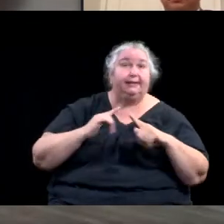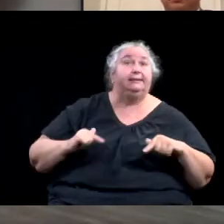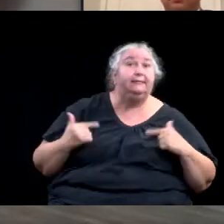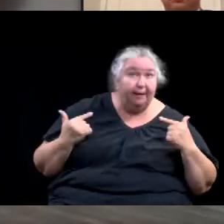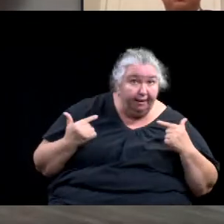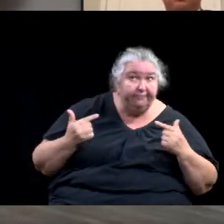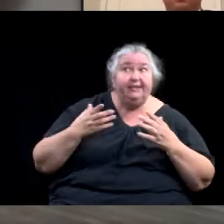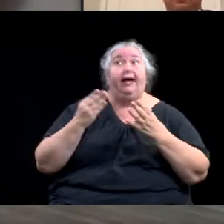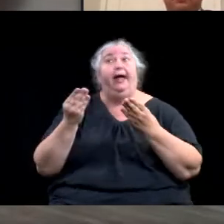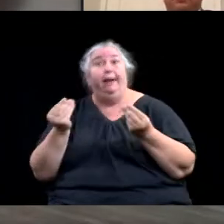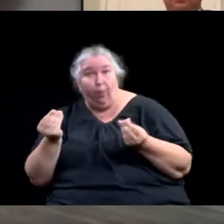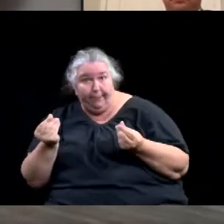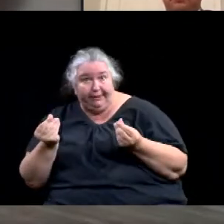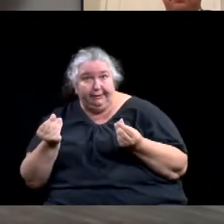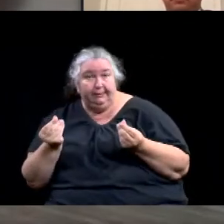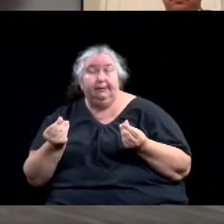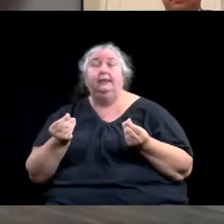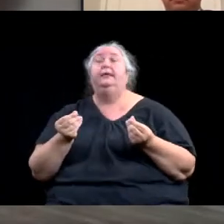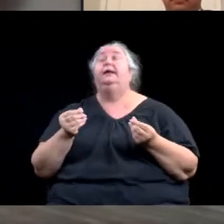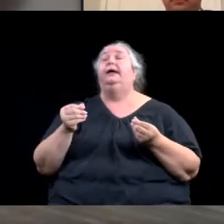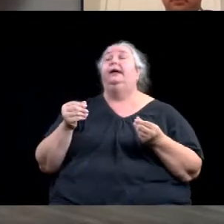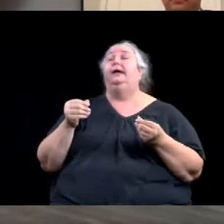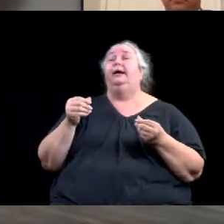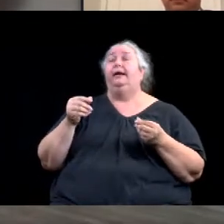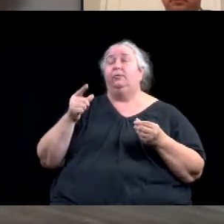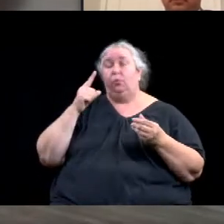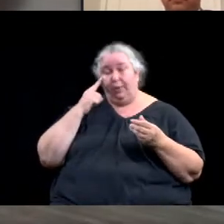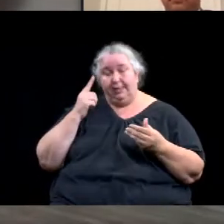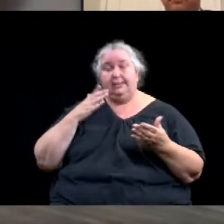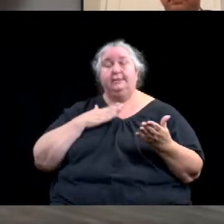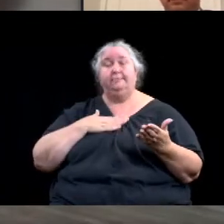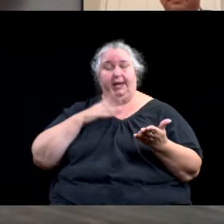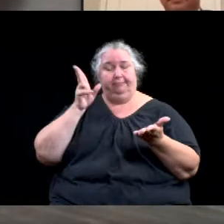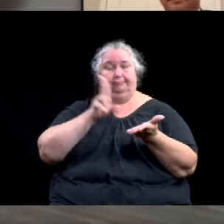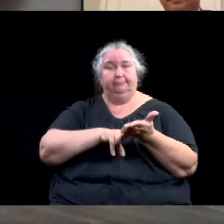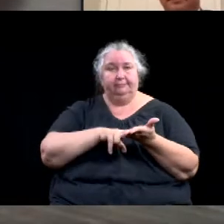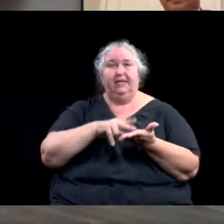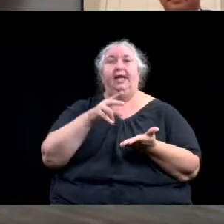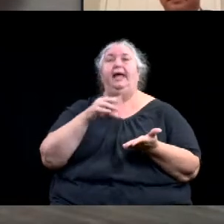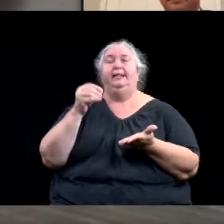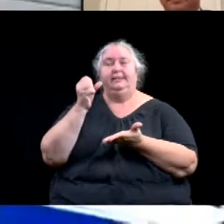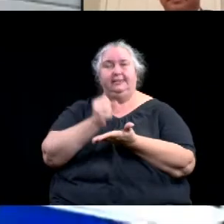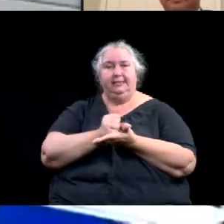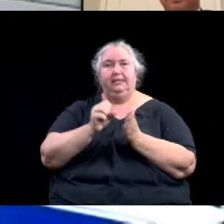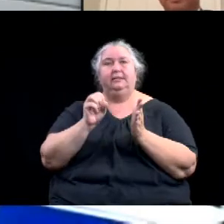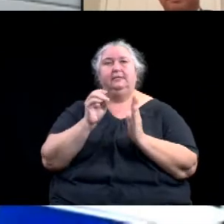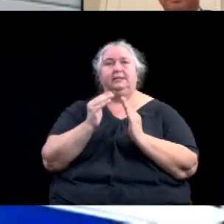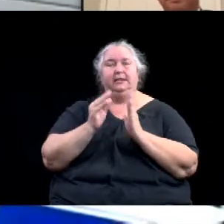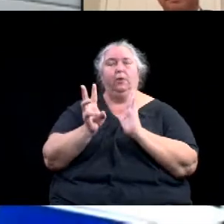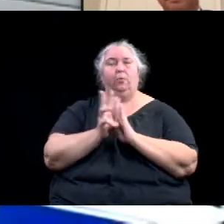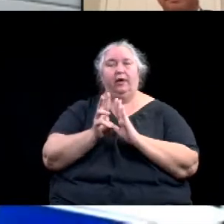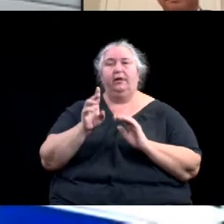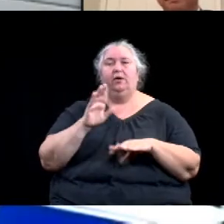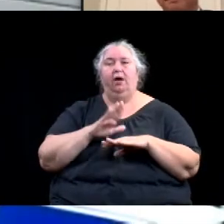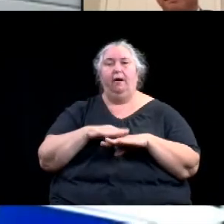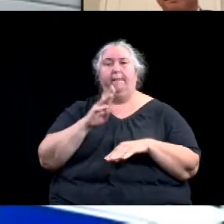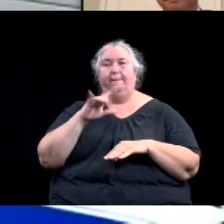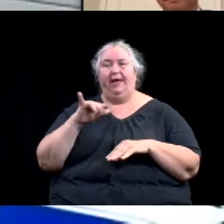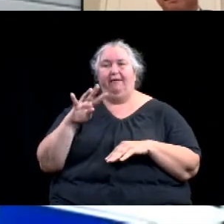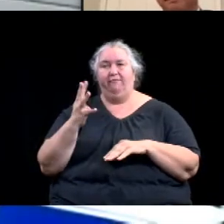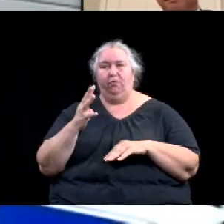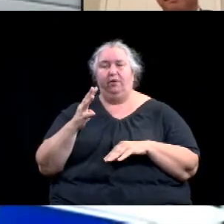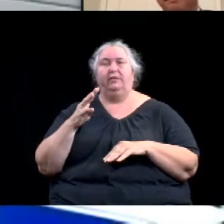fourth day of May, 2021. Mr. Horner, thanks for joining us today. Thank you, Mayor, Council,